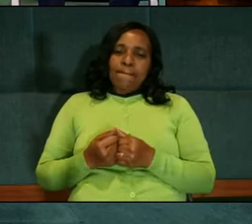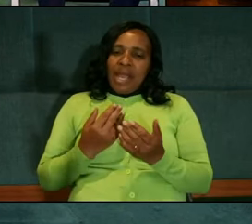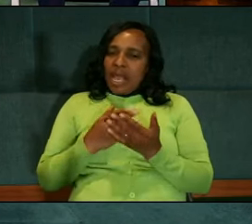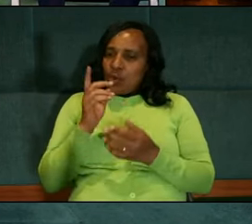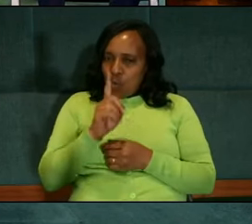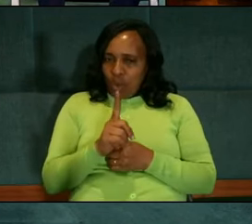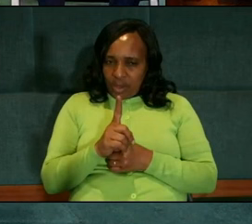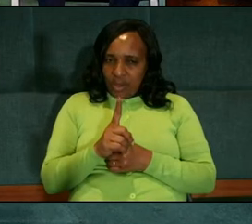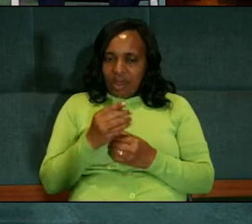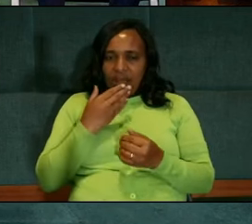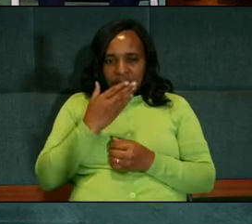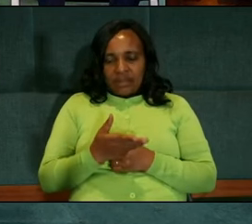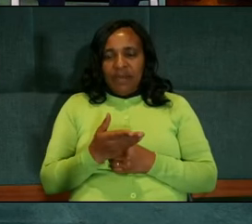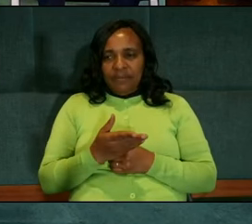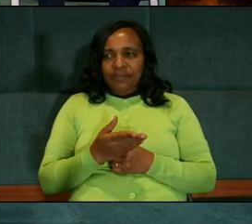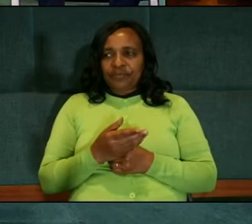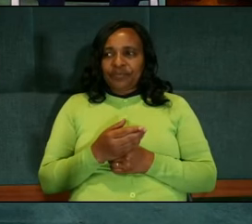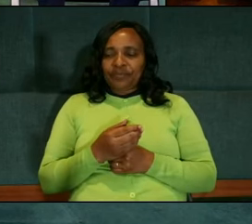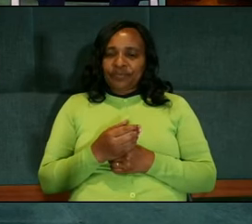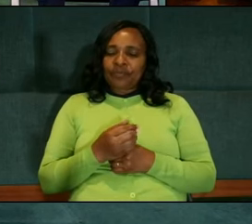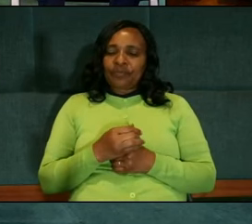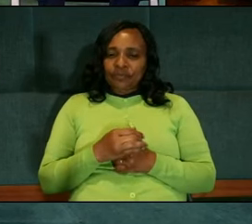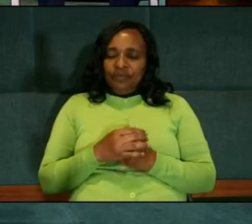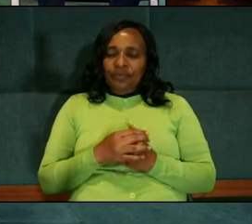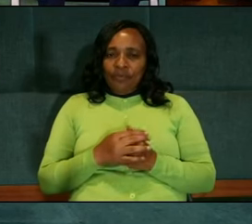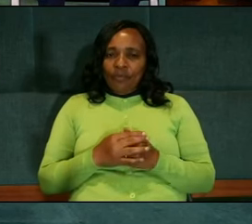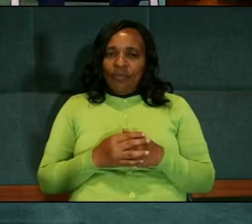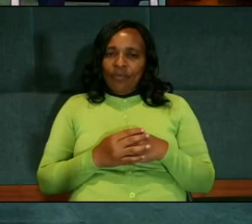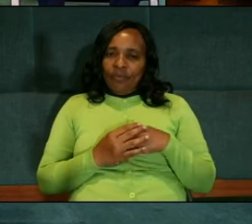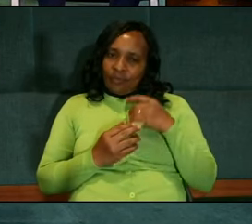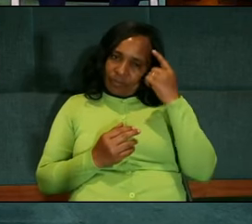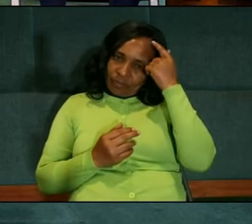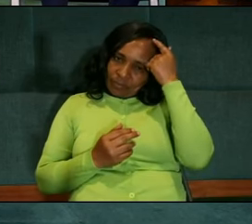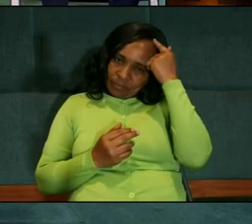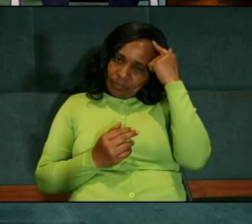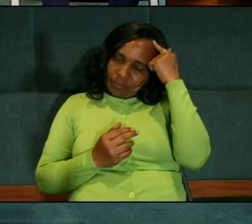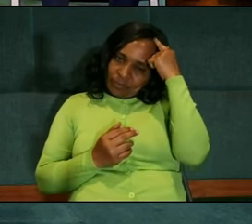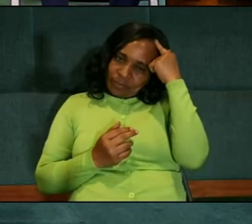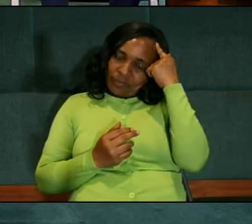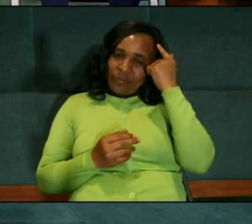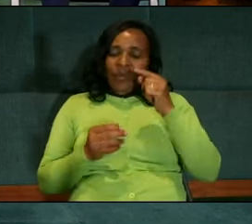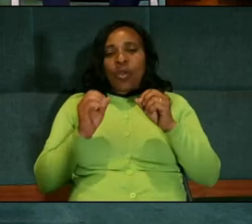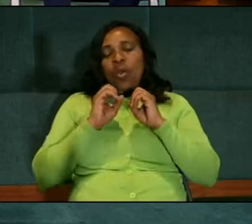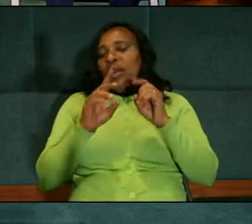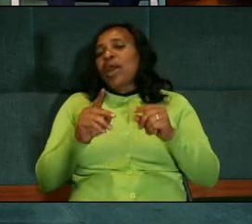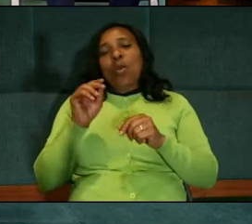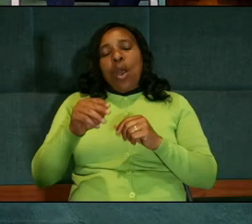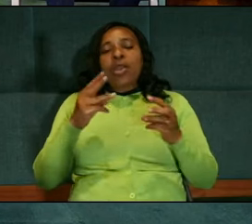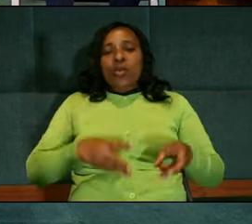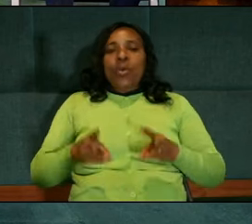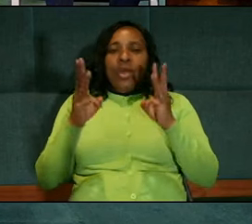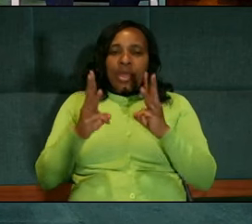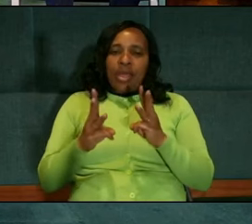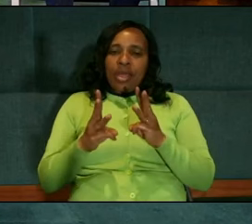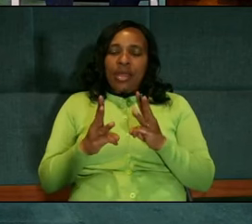Anyone can answer it. Steve, you want to go first? Okay. So one way I view,